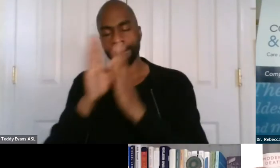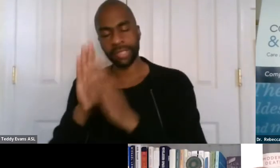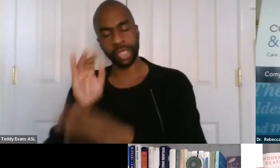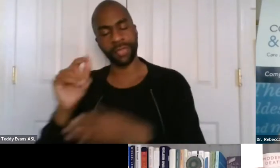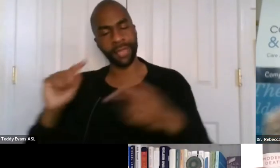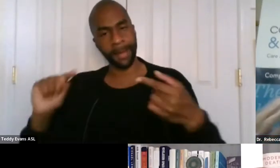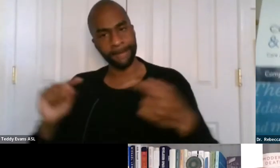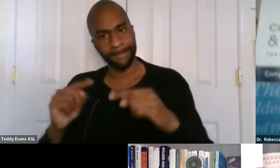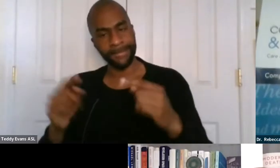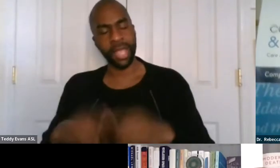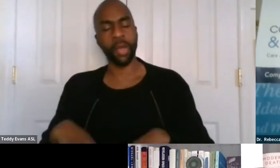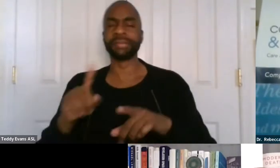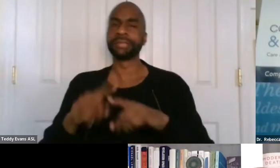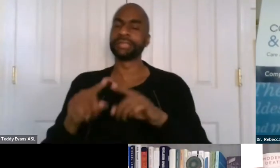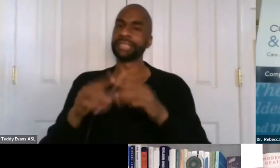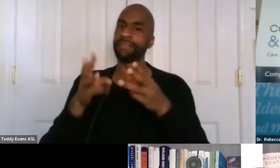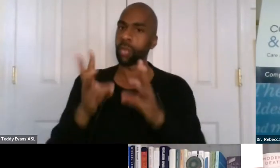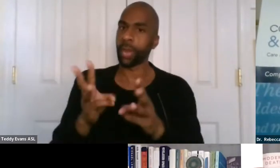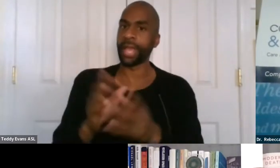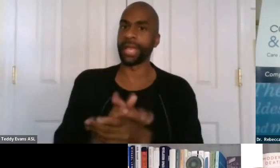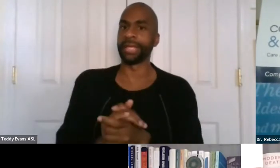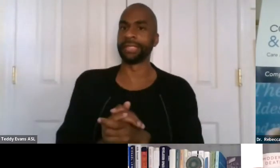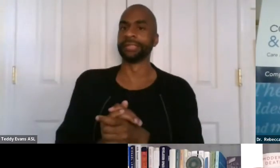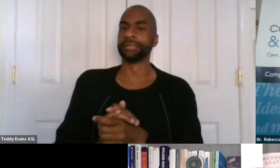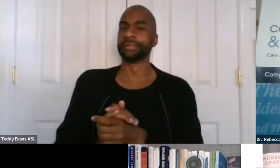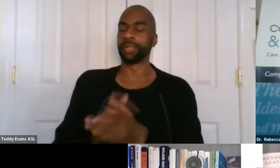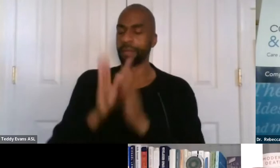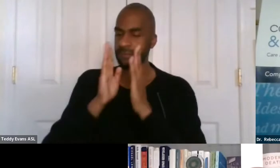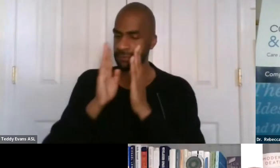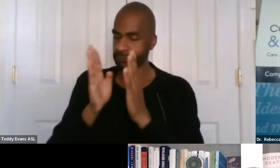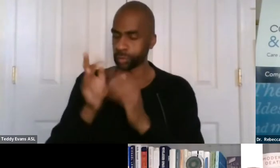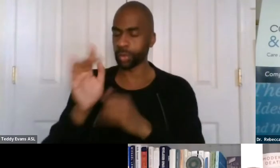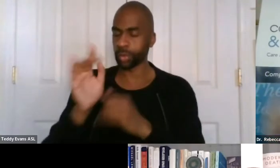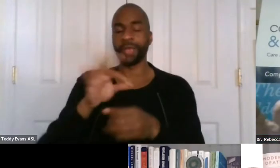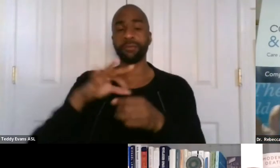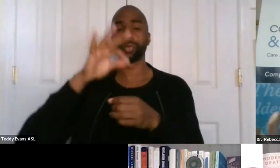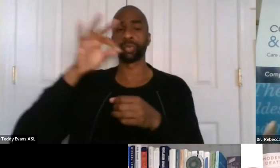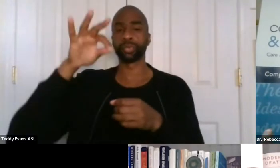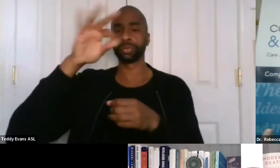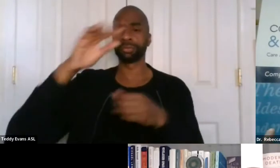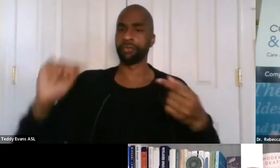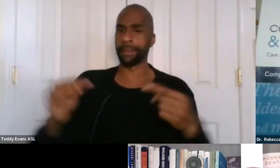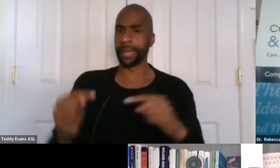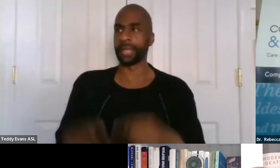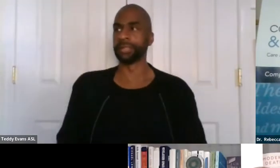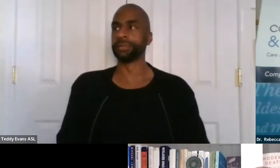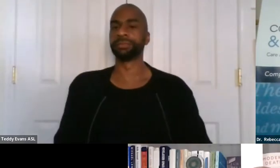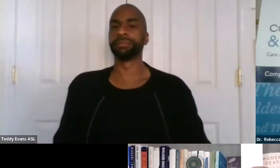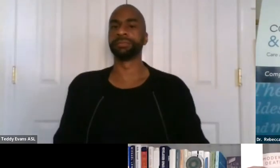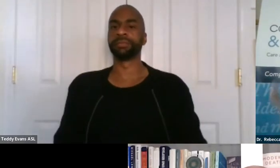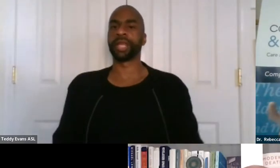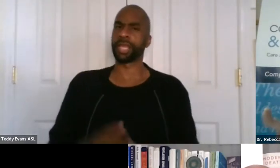different approaches, addressing their spiritual pain. Can you talk a little bit more about just her contribution and how